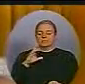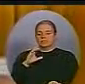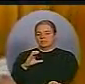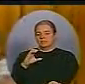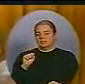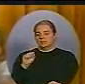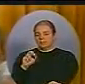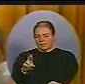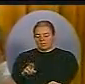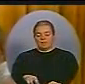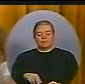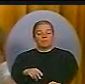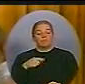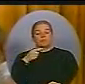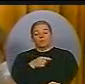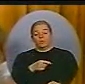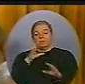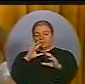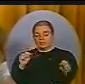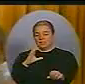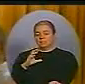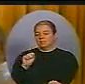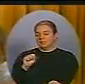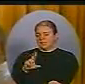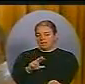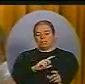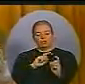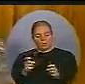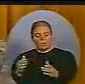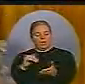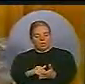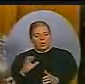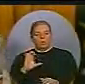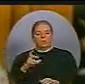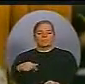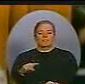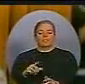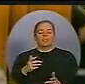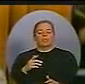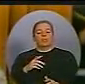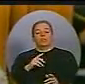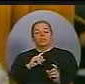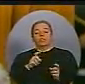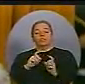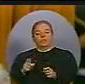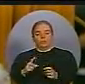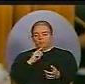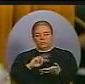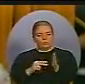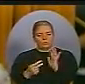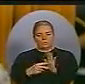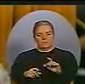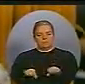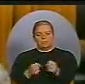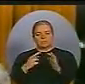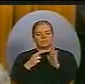he donated to the Conservatives again. Now, most of these donations were in clear violation of CERC's rules and guidelines. So does the government believe it